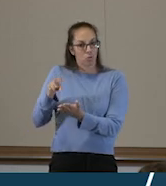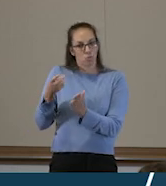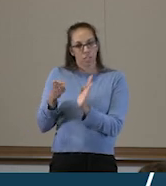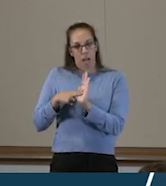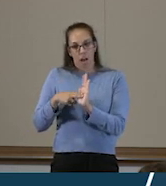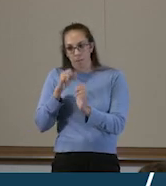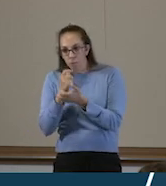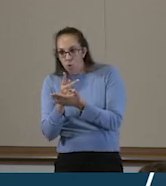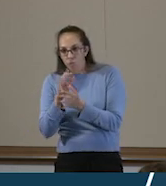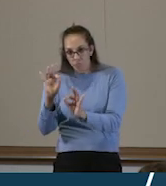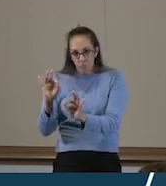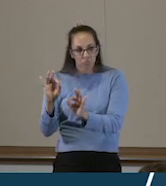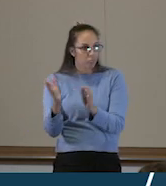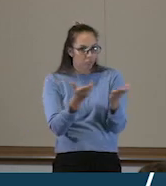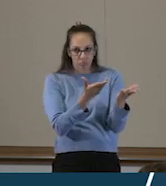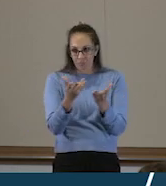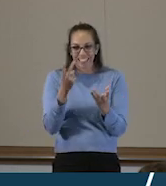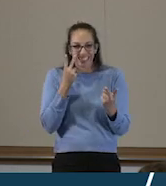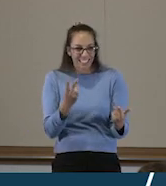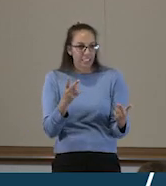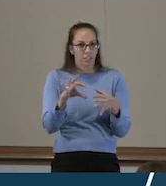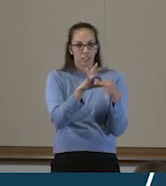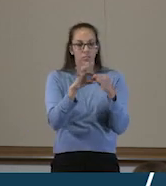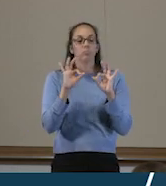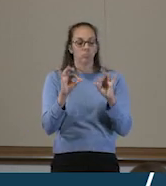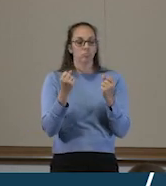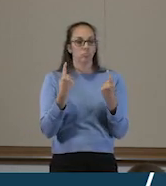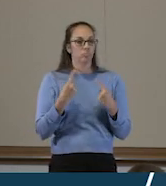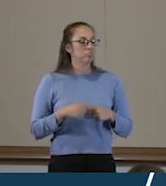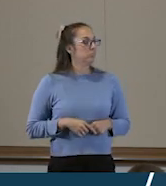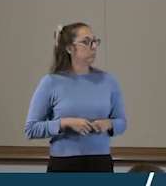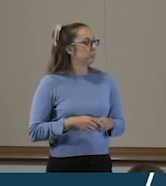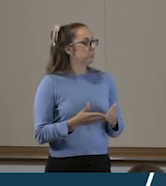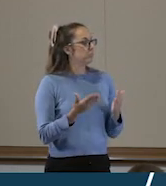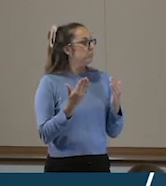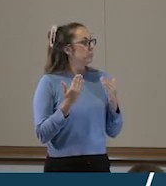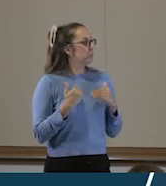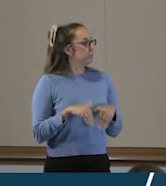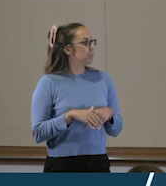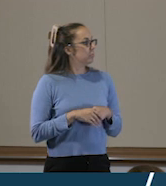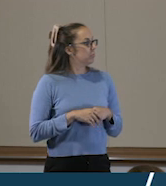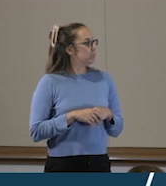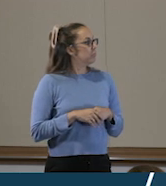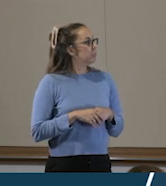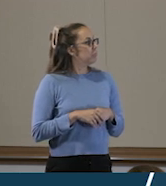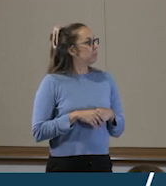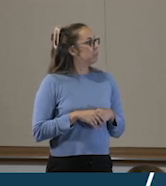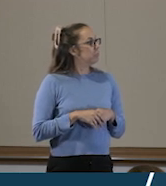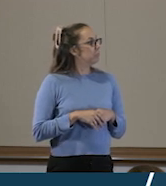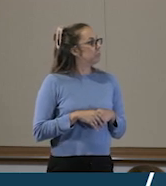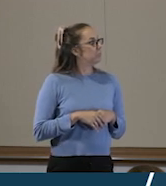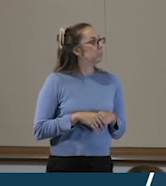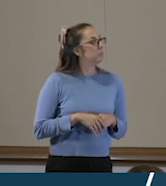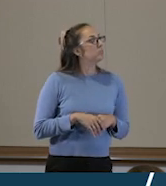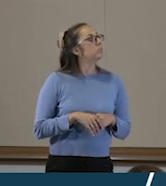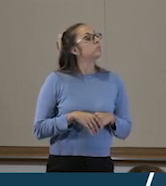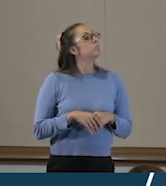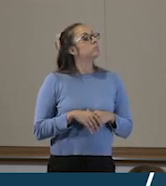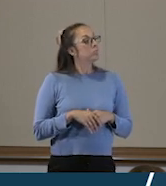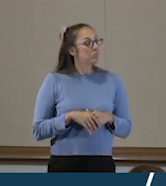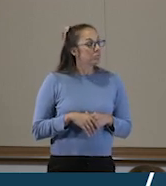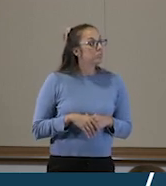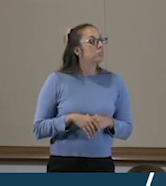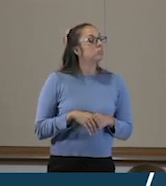So my favorite slide, possibly my favorite slide, I don't know, there's maybe more than one, is presuming competence, right?